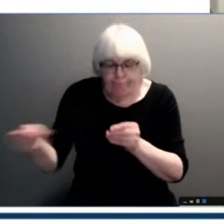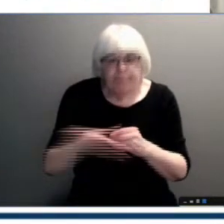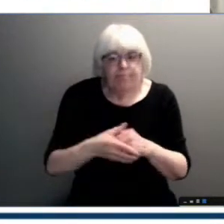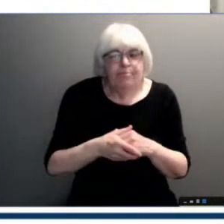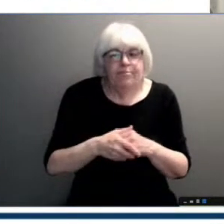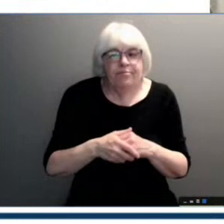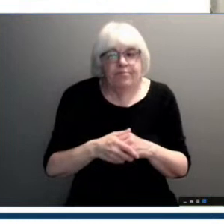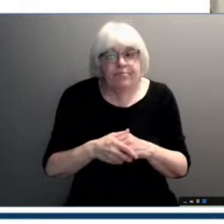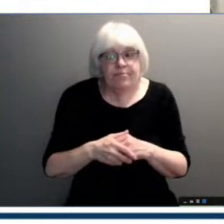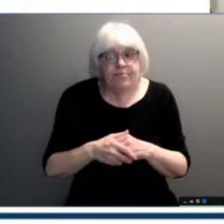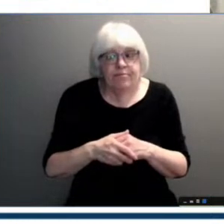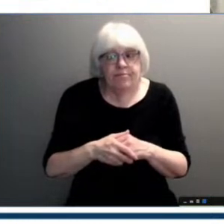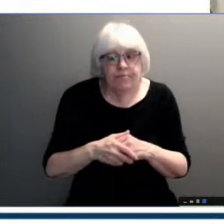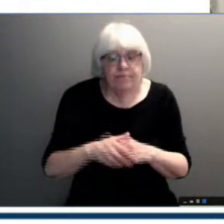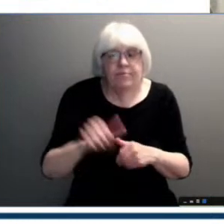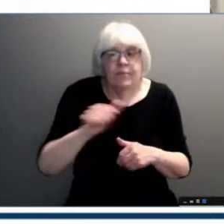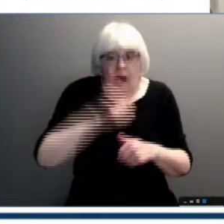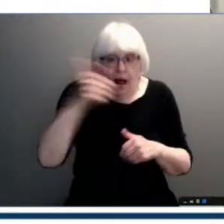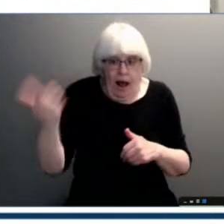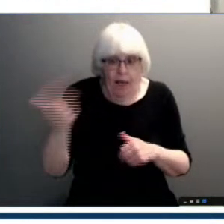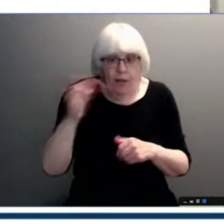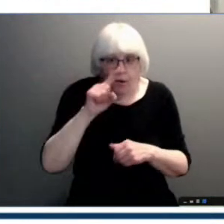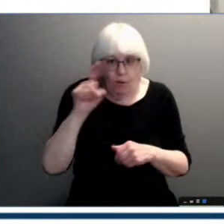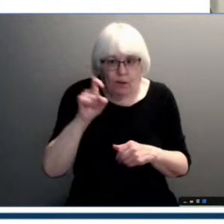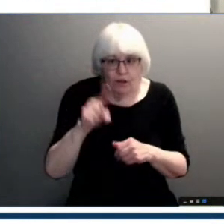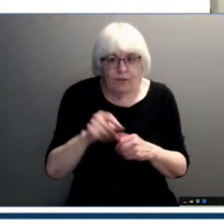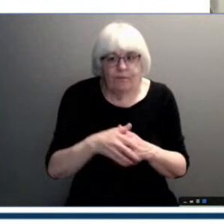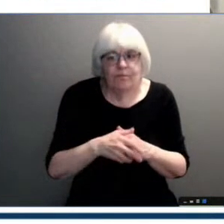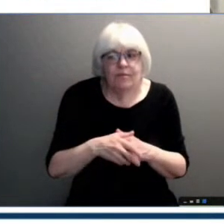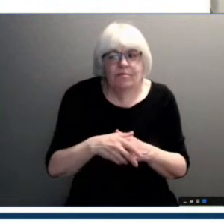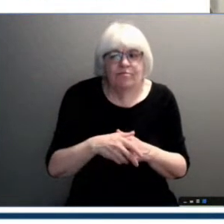about public health, maybe stepping back a bit from